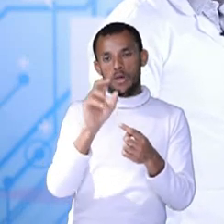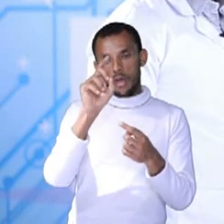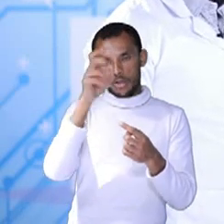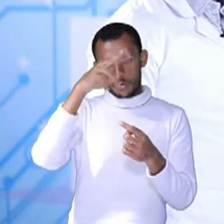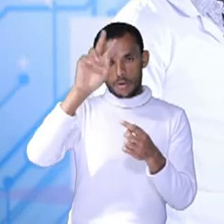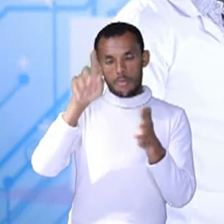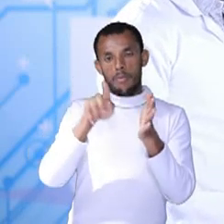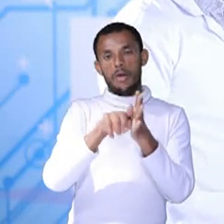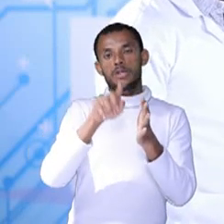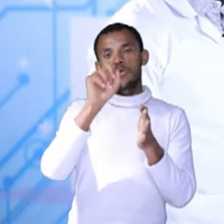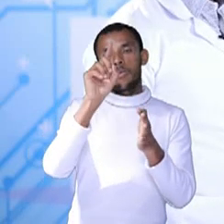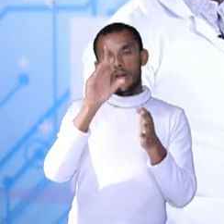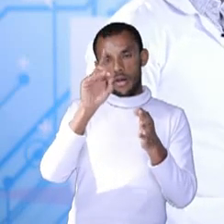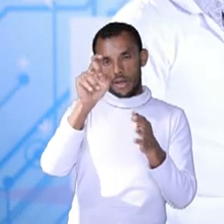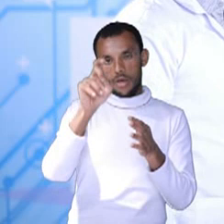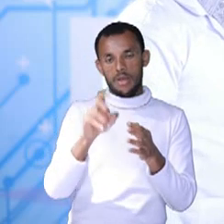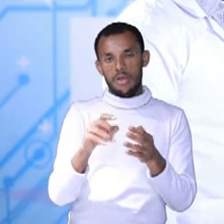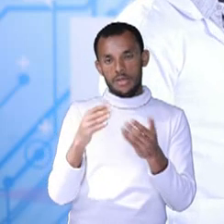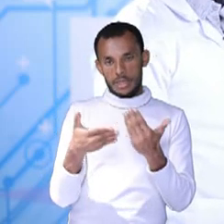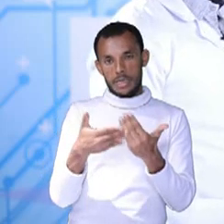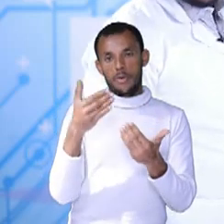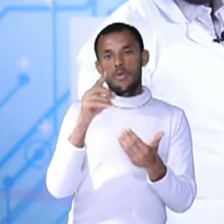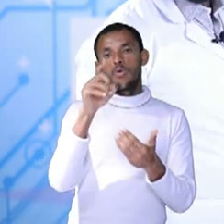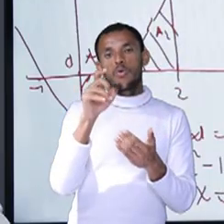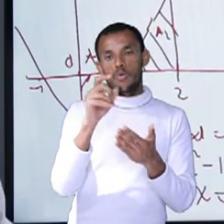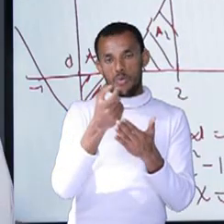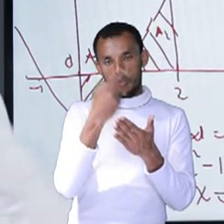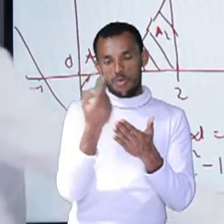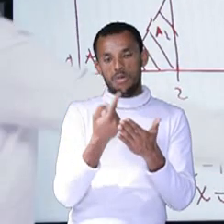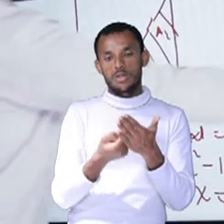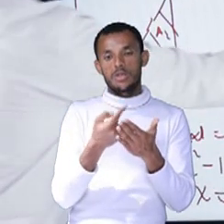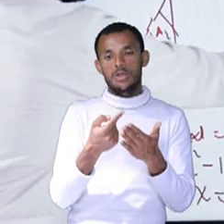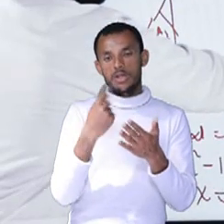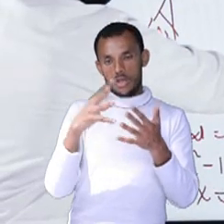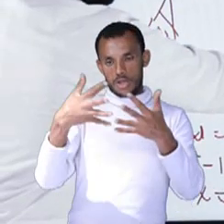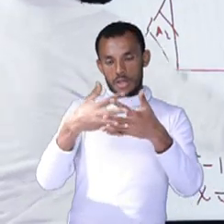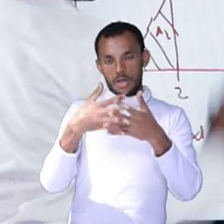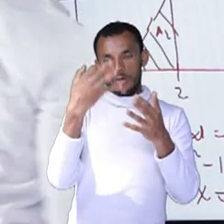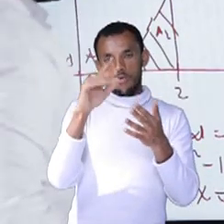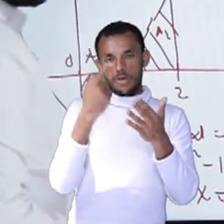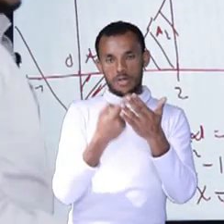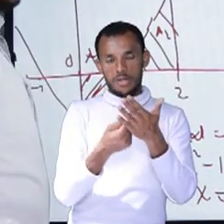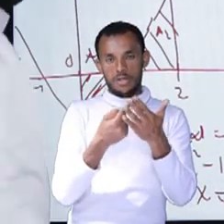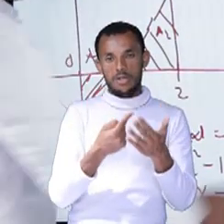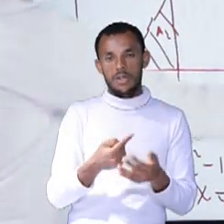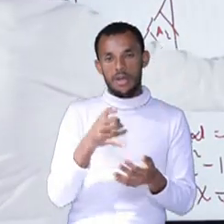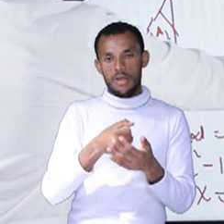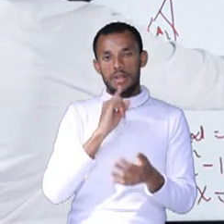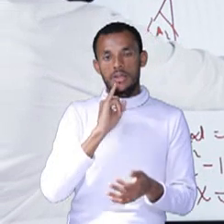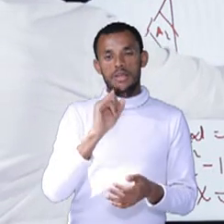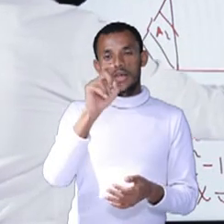squared minus 1 dx. So simply you will have this one. So the integration of this, it